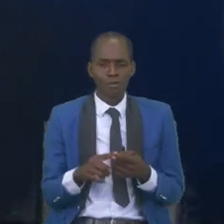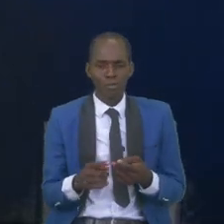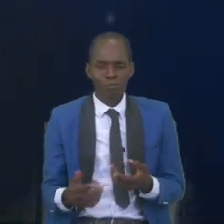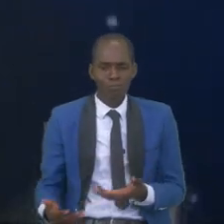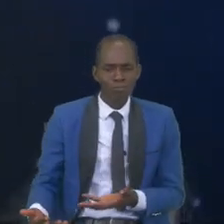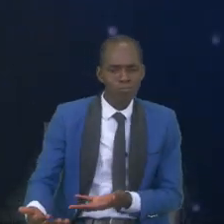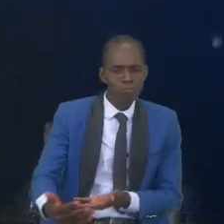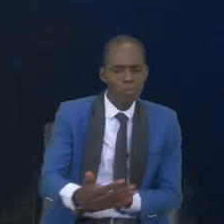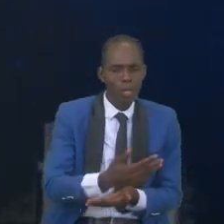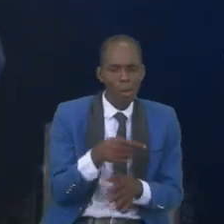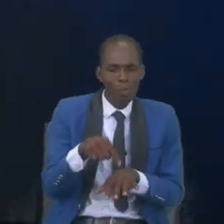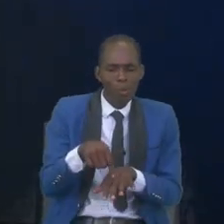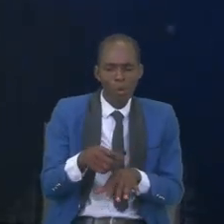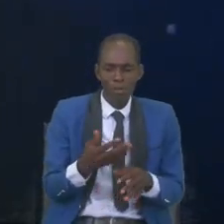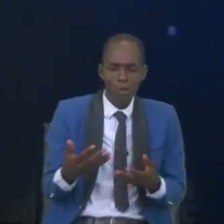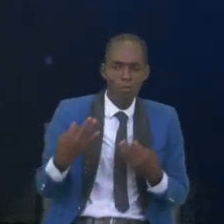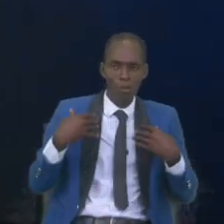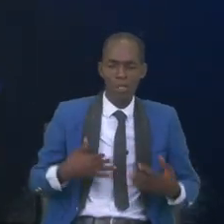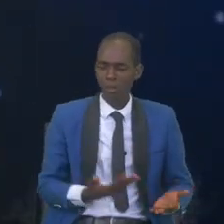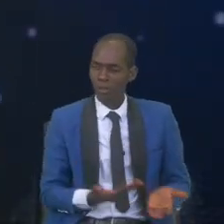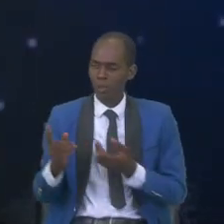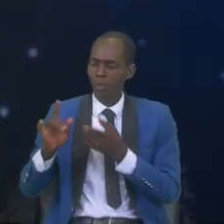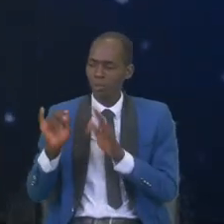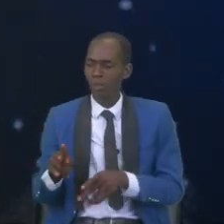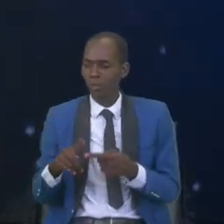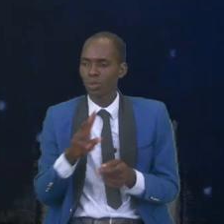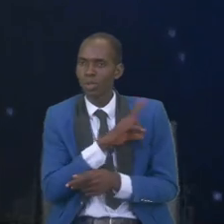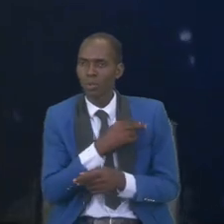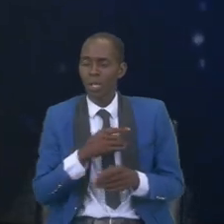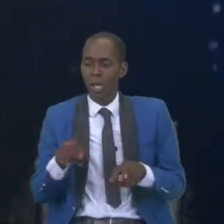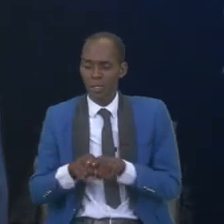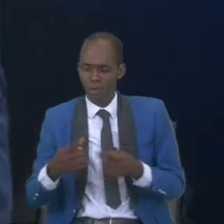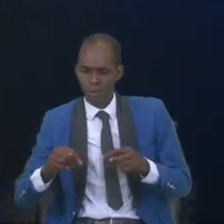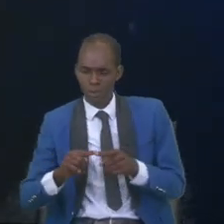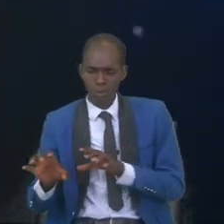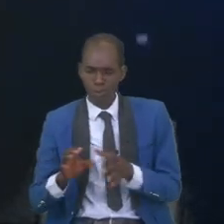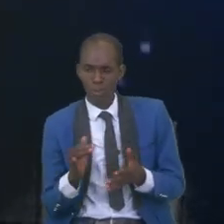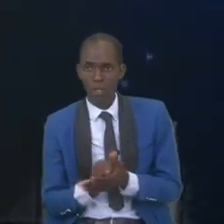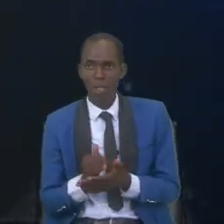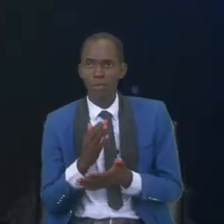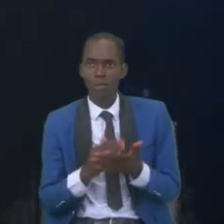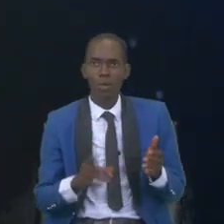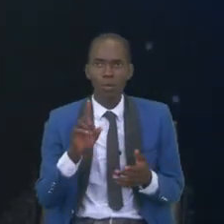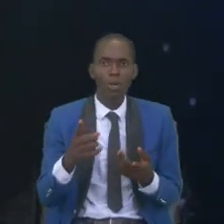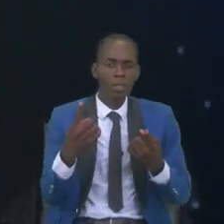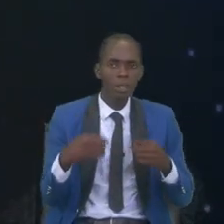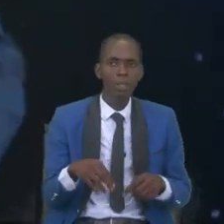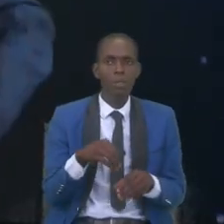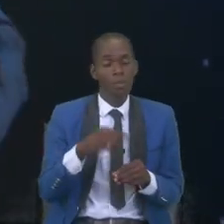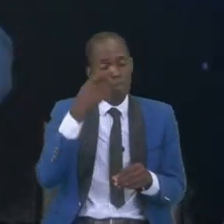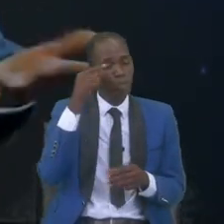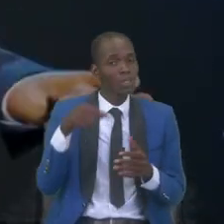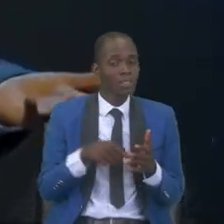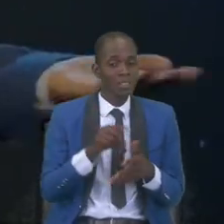that, take him to the hospital. You know, while they were trying to do that, somebody comes. And the greater works, because this kind of thing had not